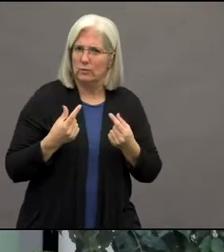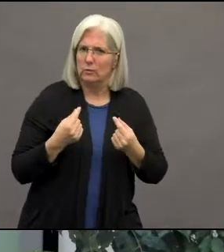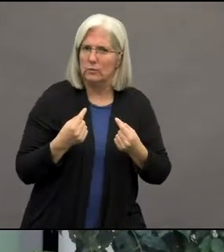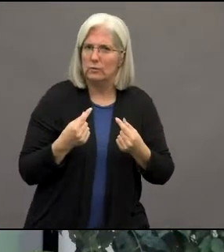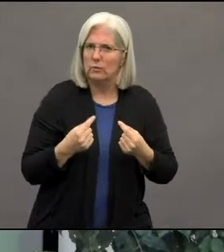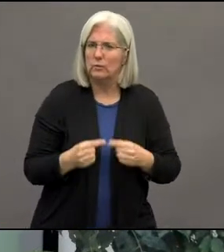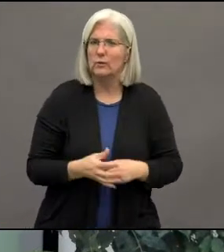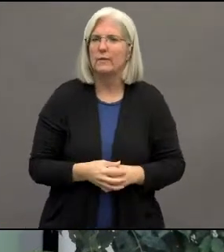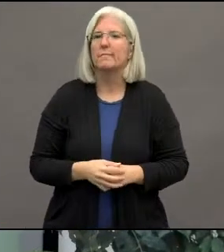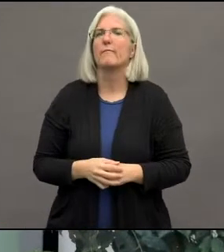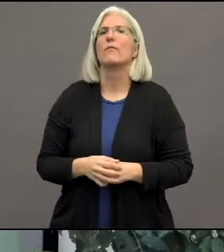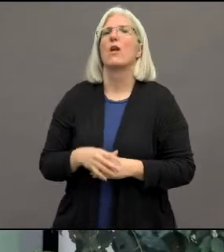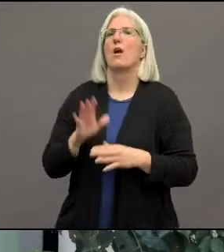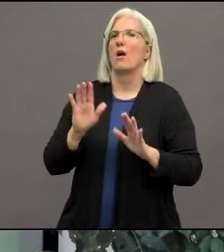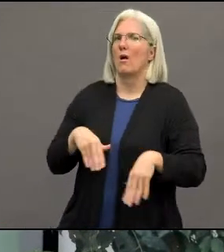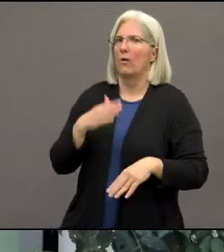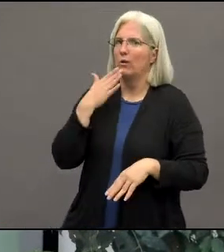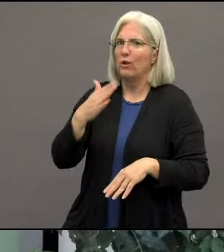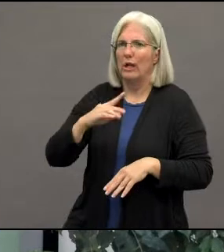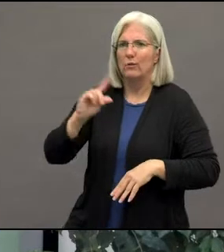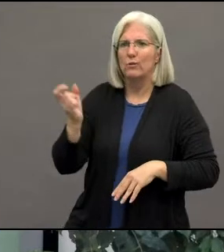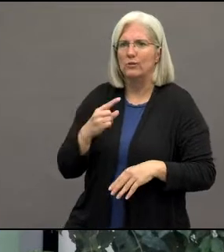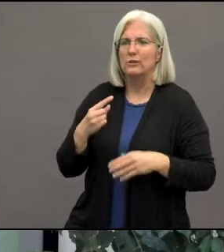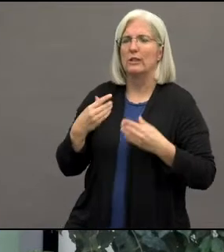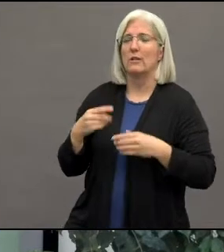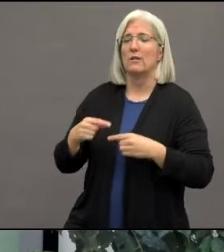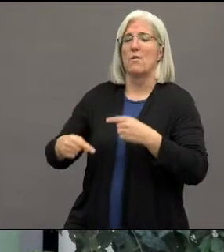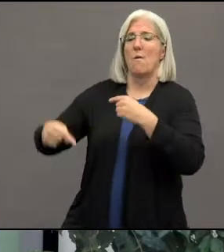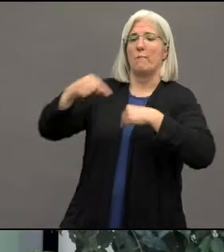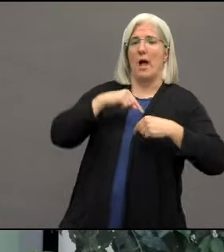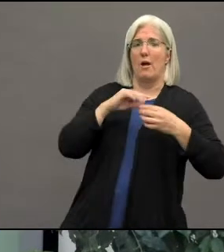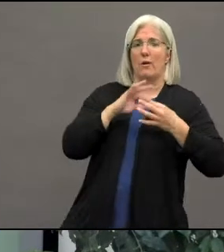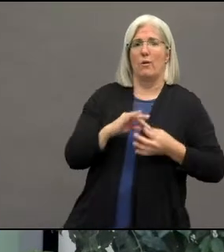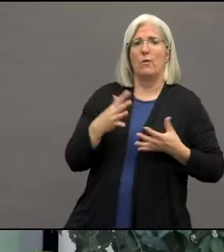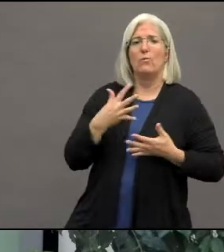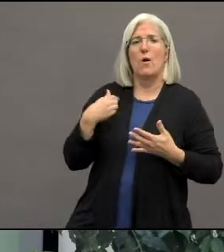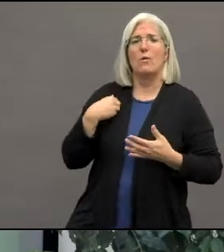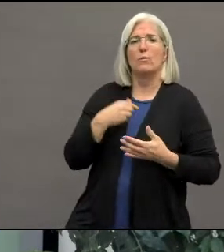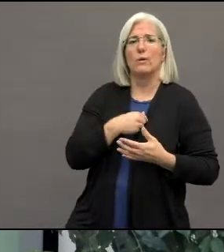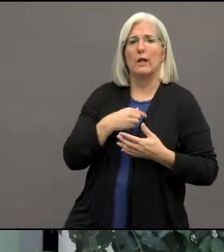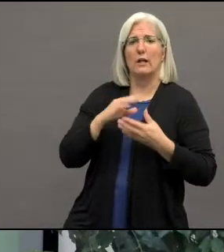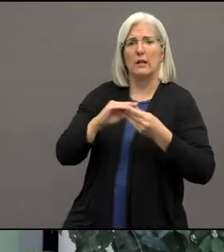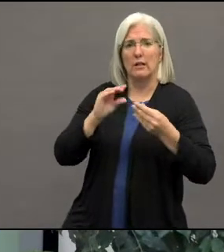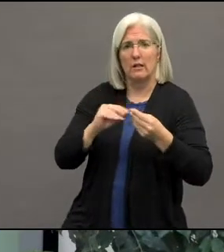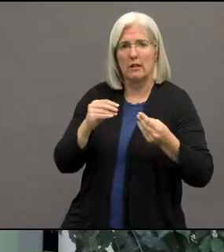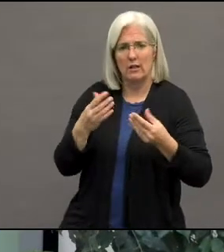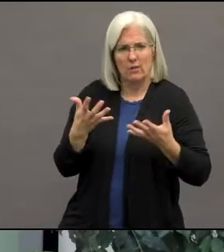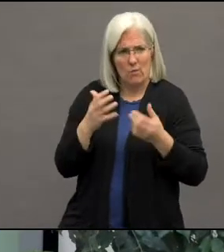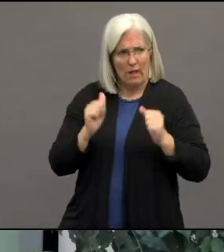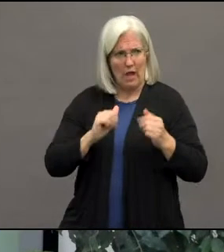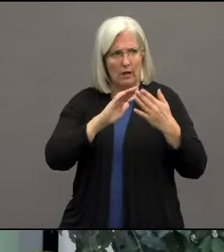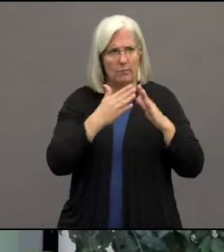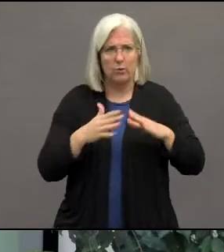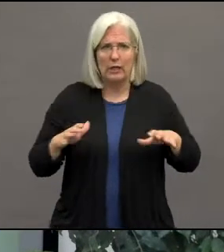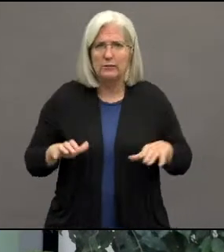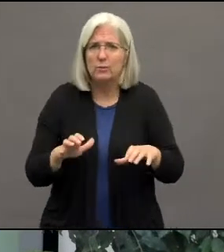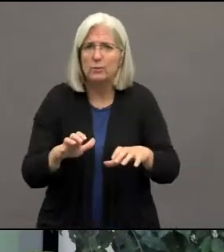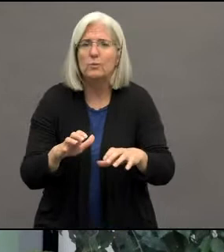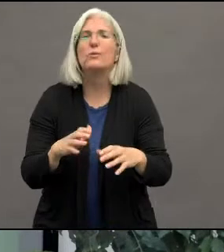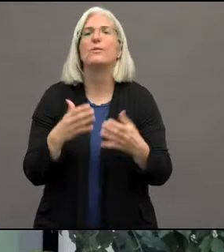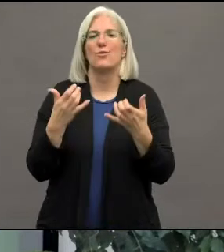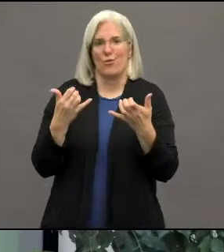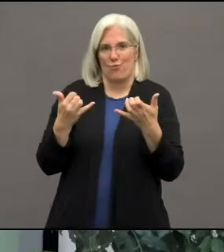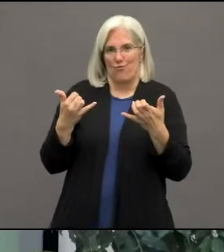point. As back to the point of where you were asking me earlier, what can the community do? Right now, we need you to be our eyes